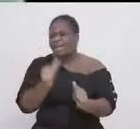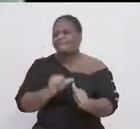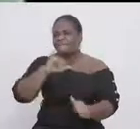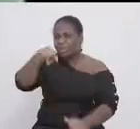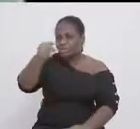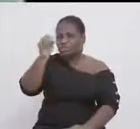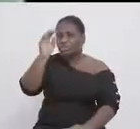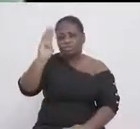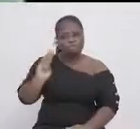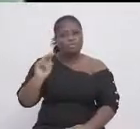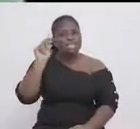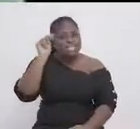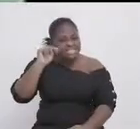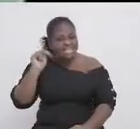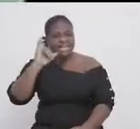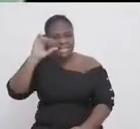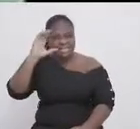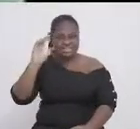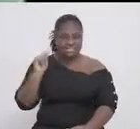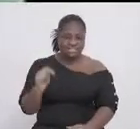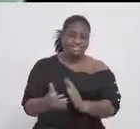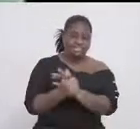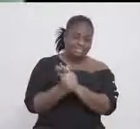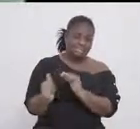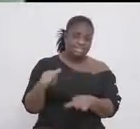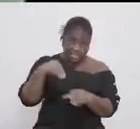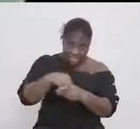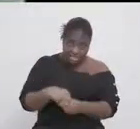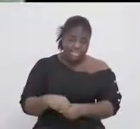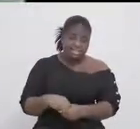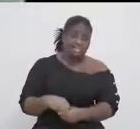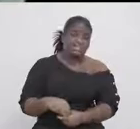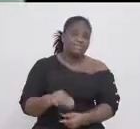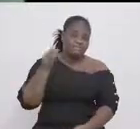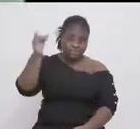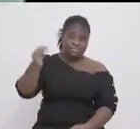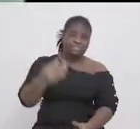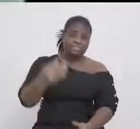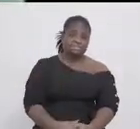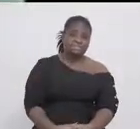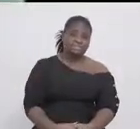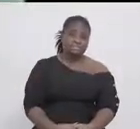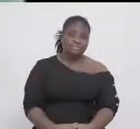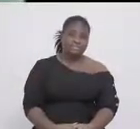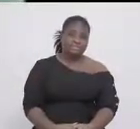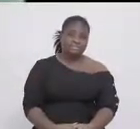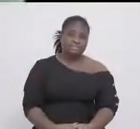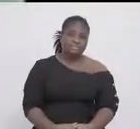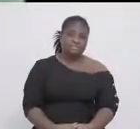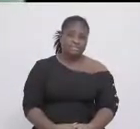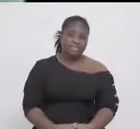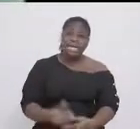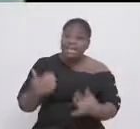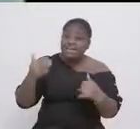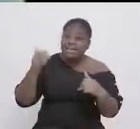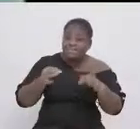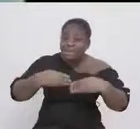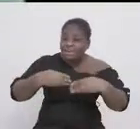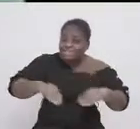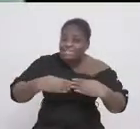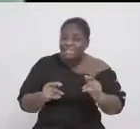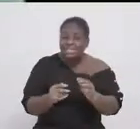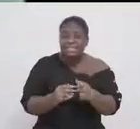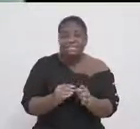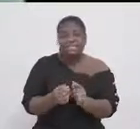job will require an IT skills in the future, including the one selling kobe by the roadside, who will say that when you are coming,